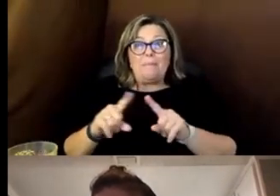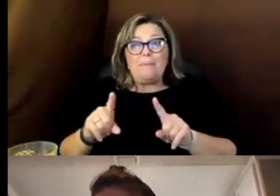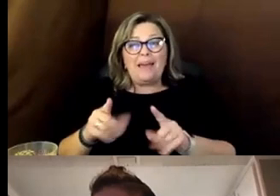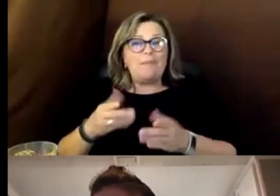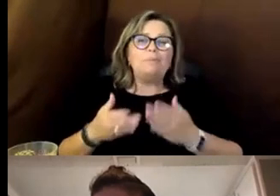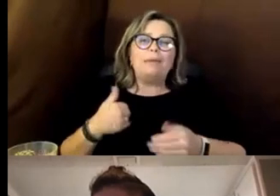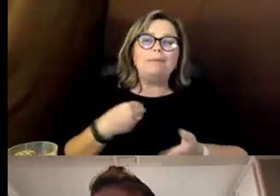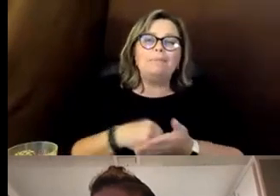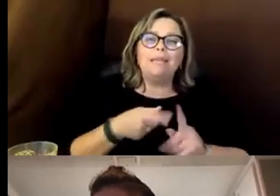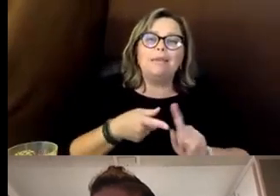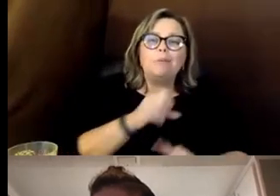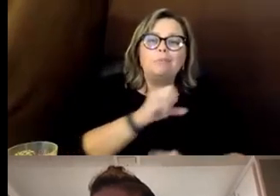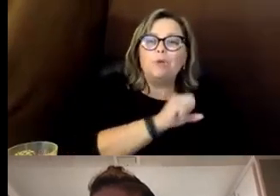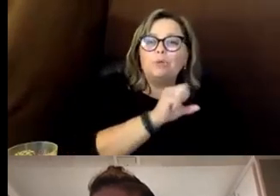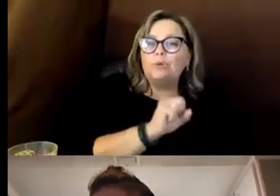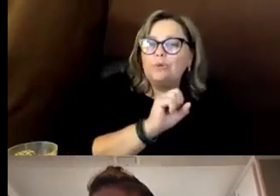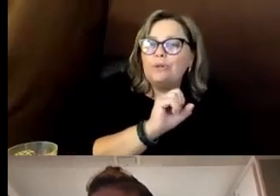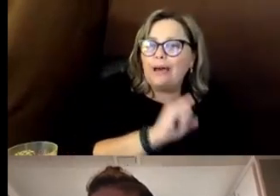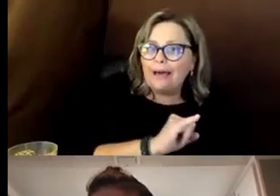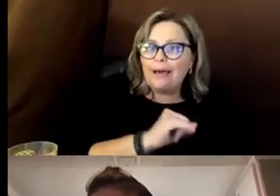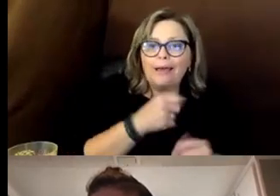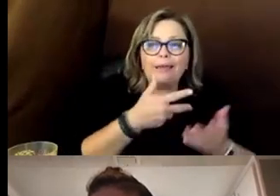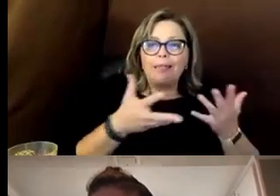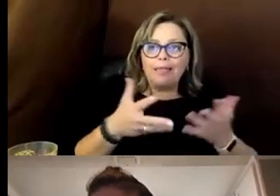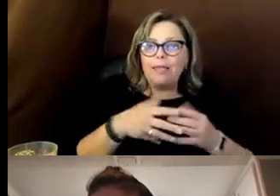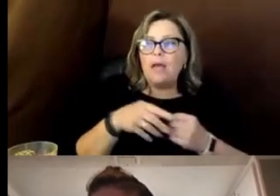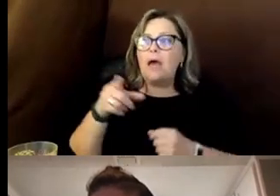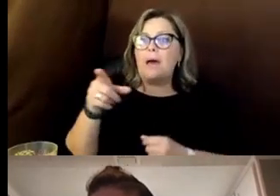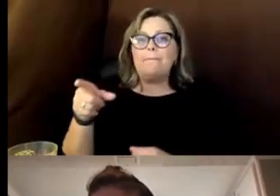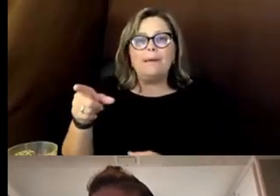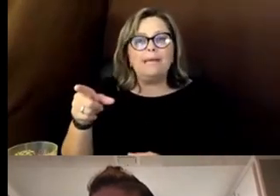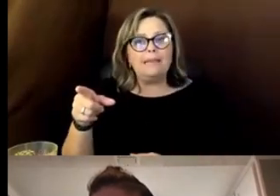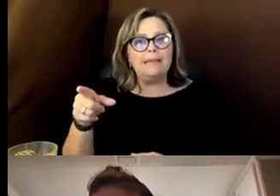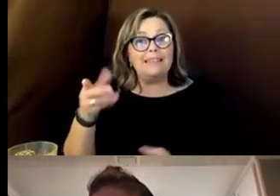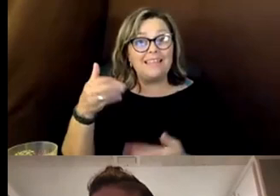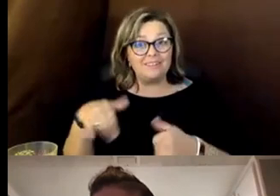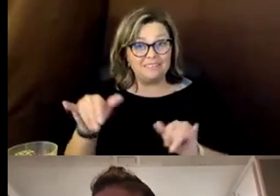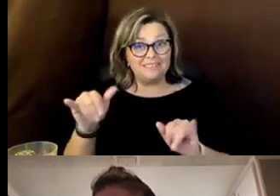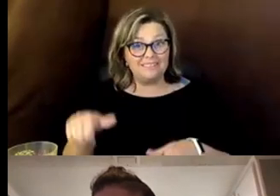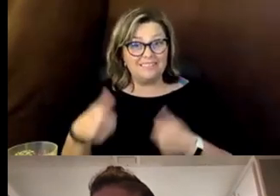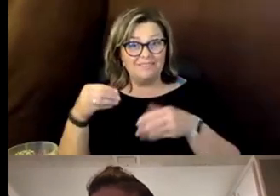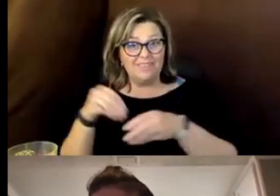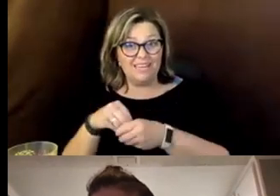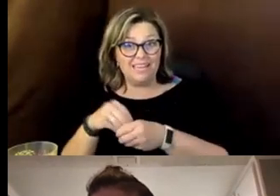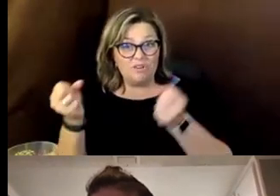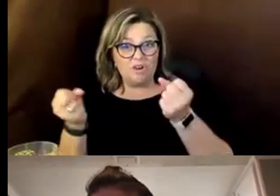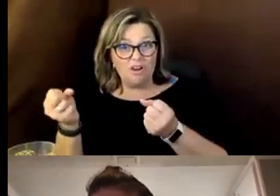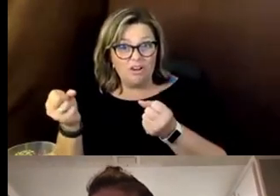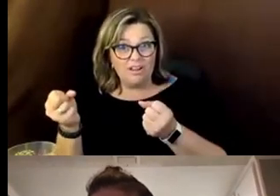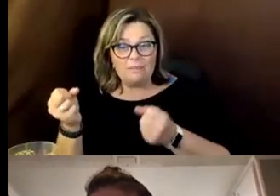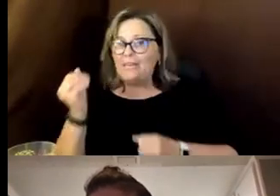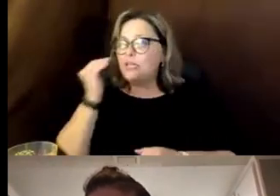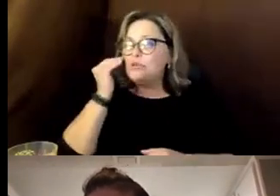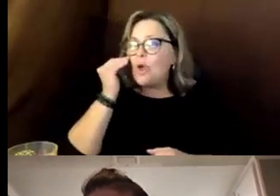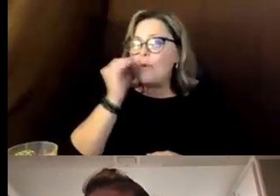have, you know, if you, what Social Security provides, if you're kind of